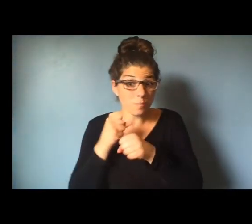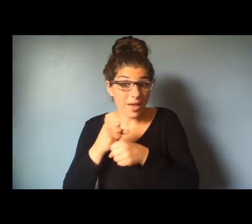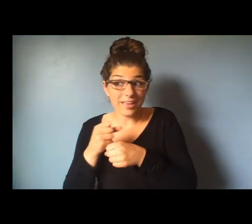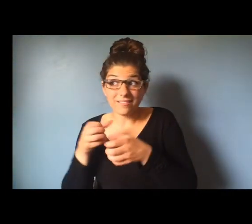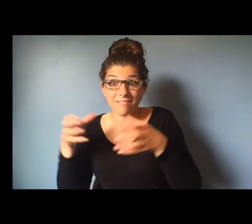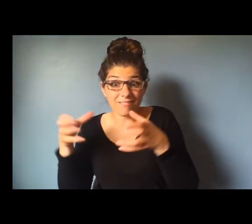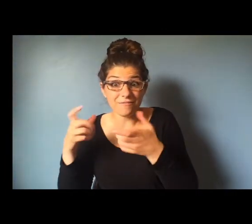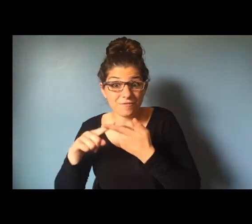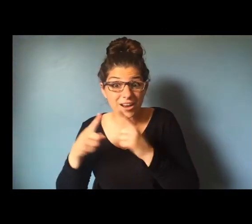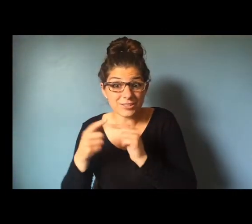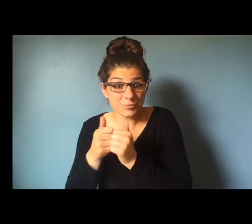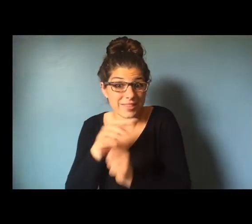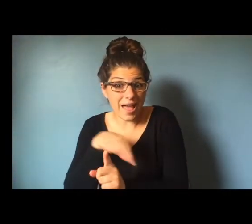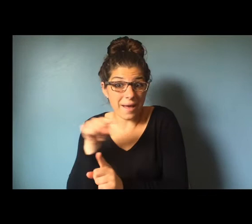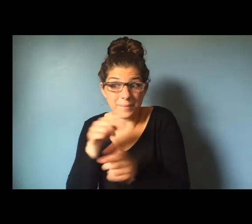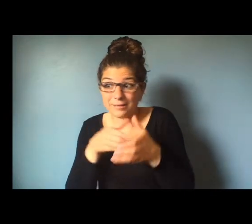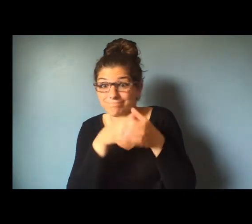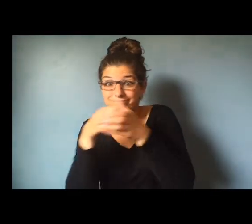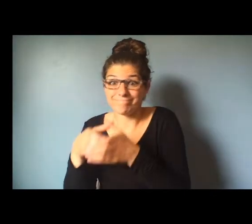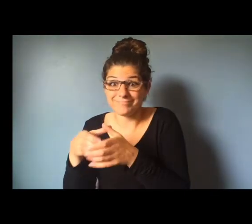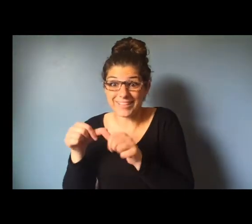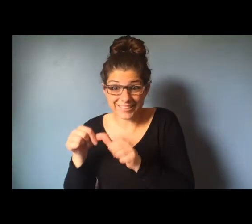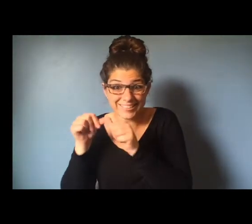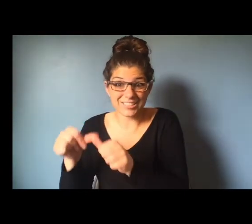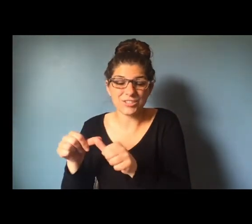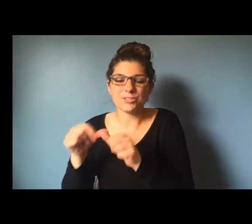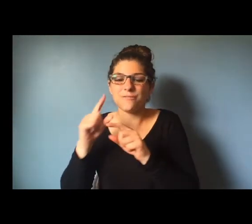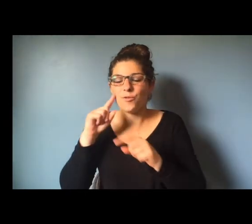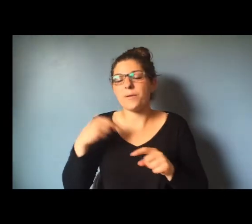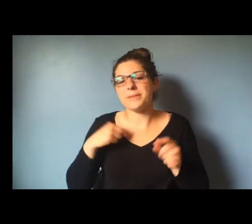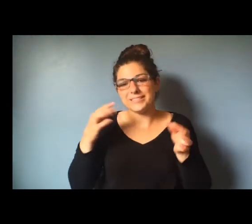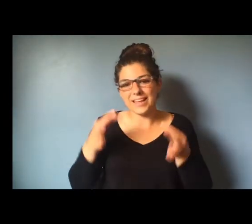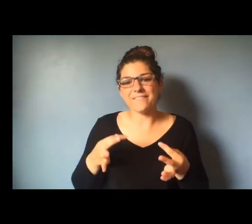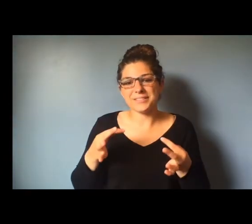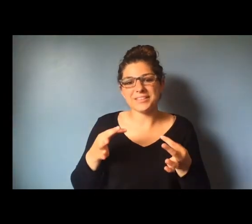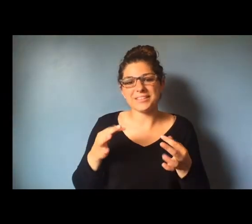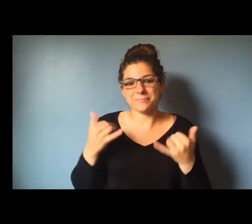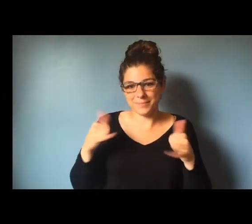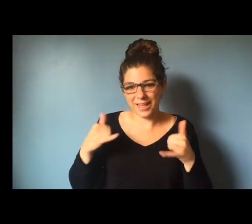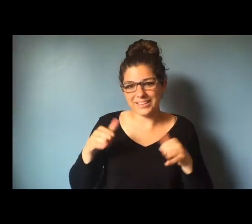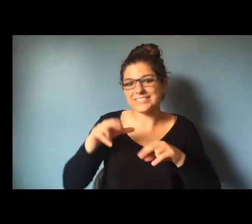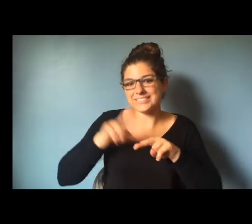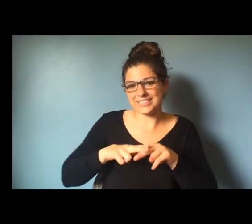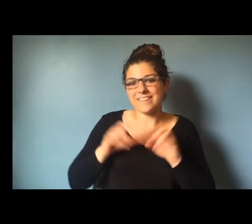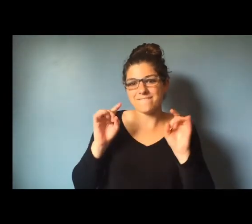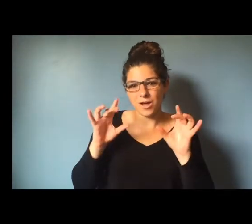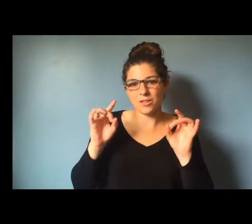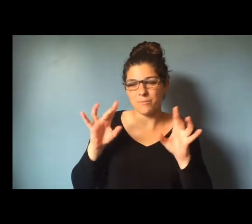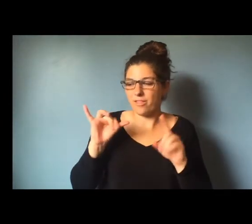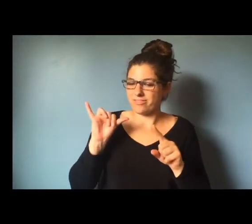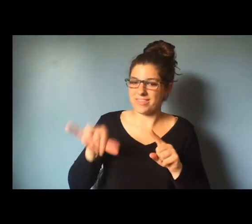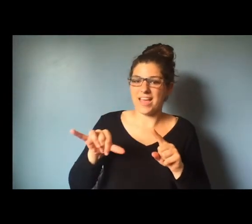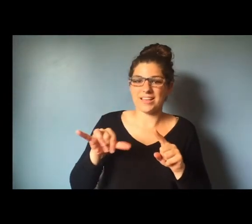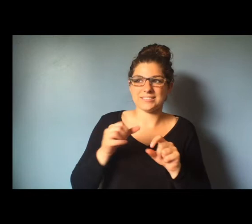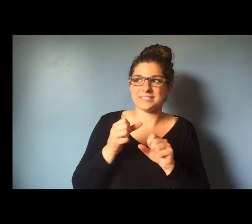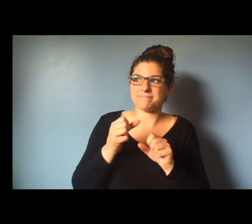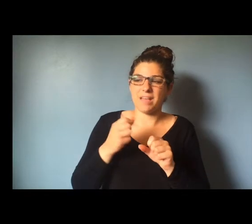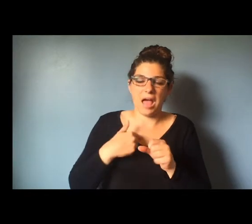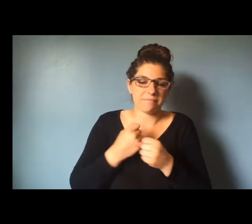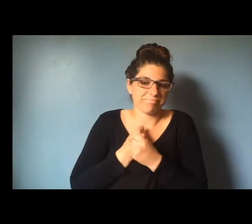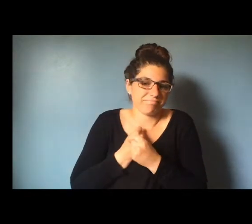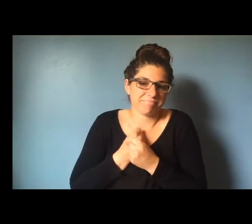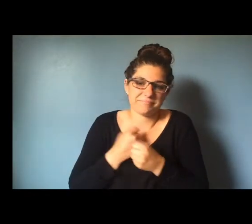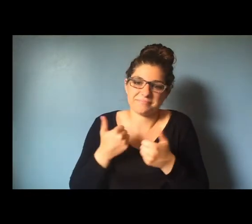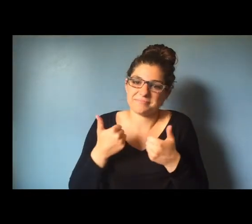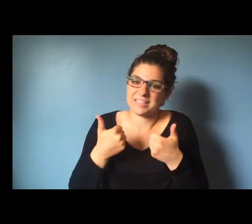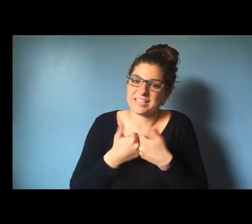volleyball. So it just kind of like continues. But for me, definitely playing sitting volleyball has like made my love for the